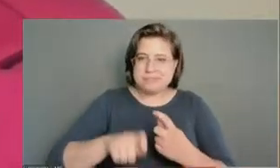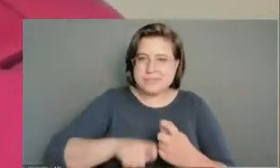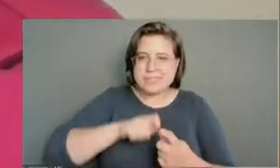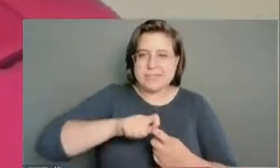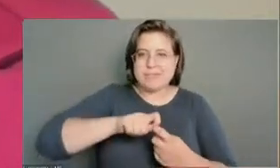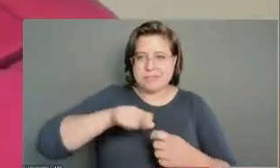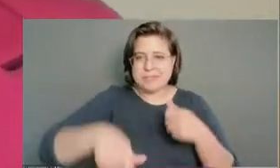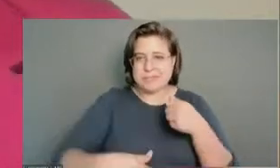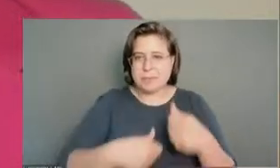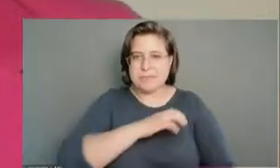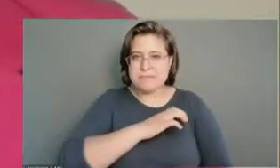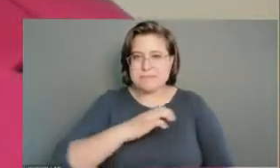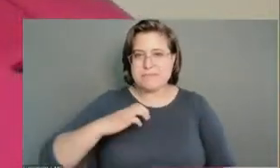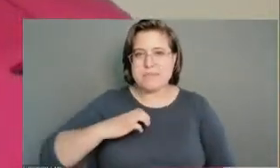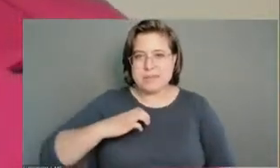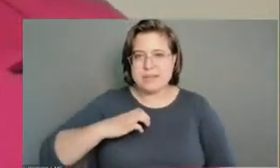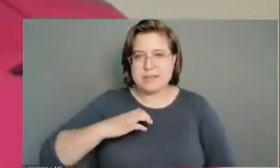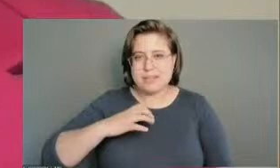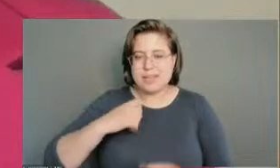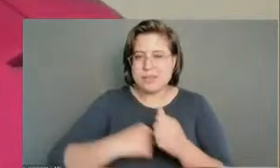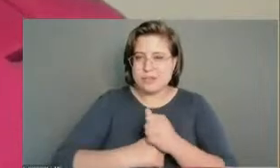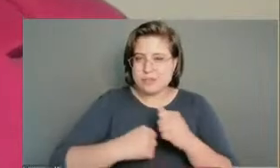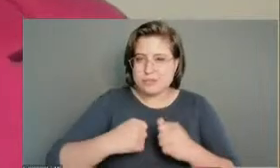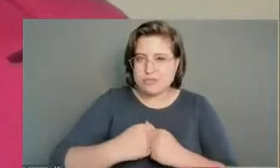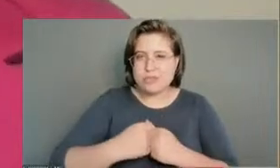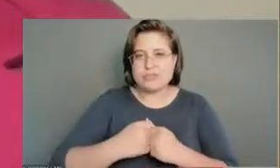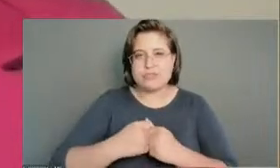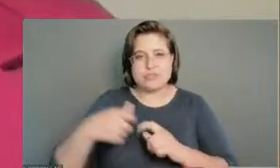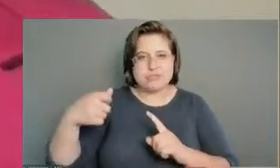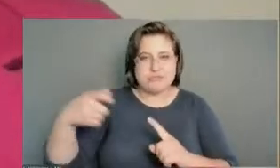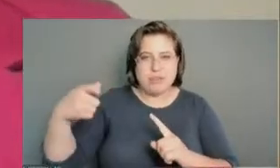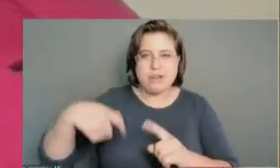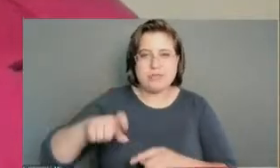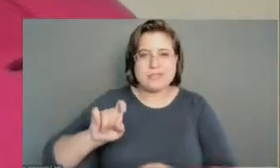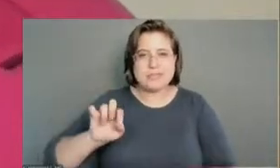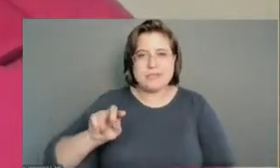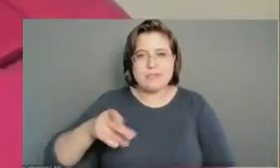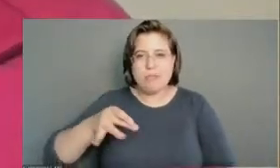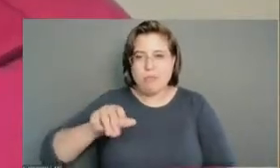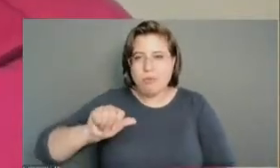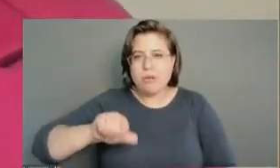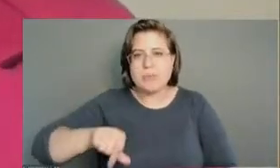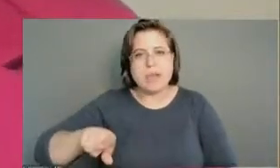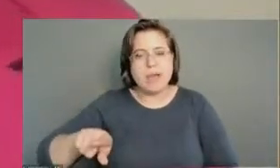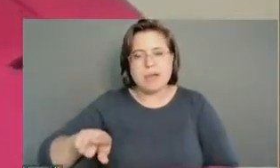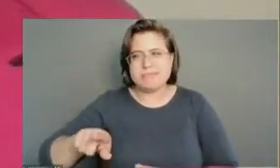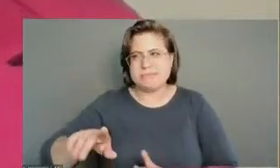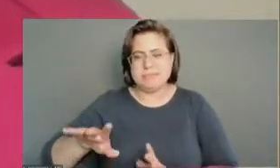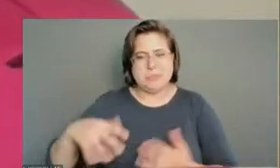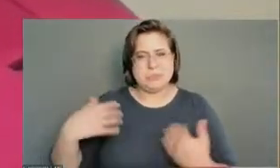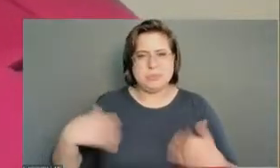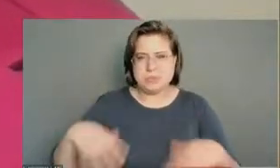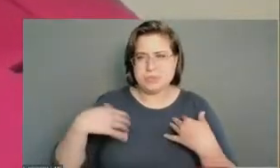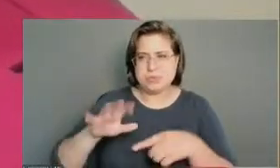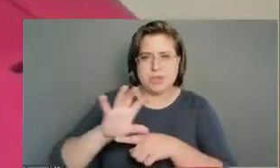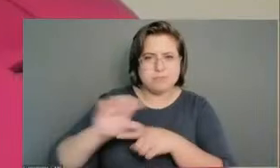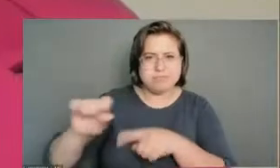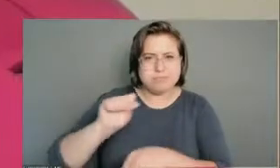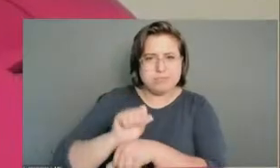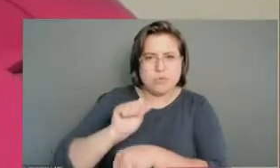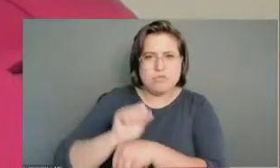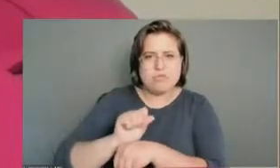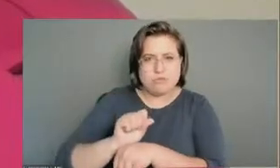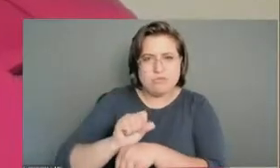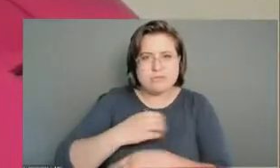our structure, driver, and xenophobia. You guys have done exemplary work, and I appreciate